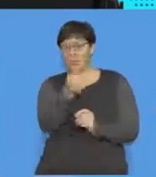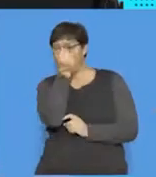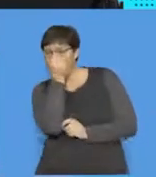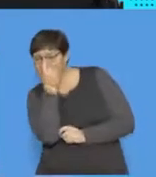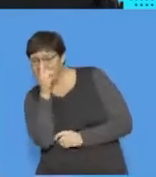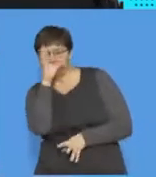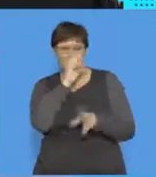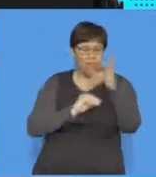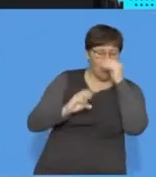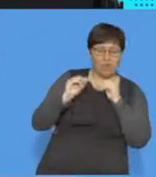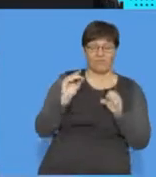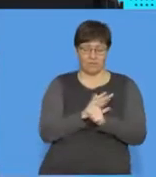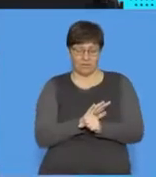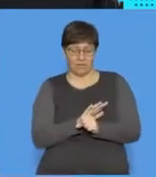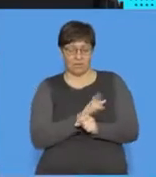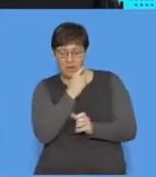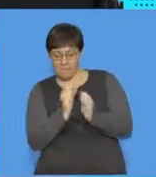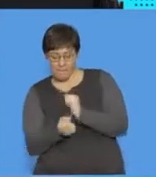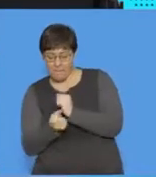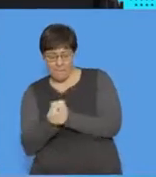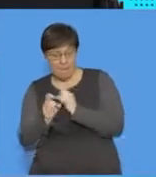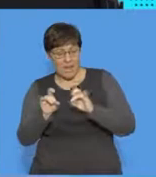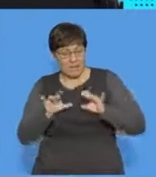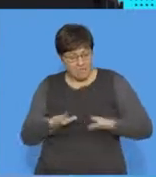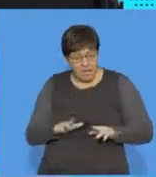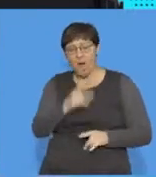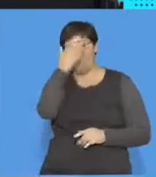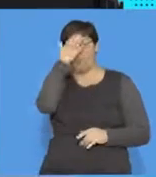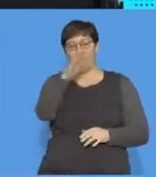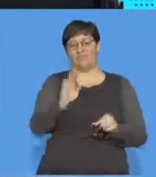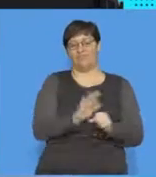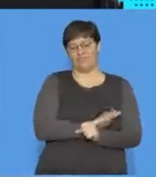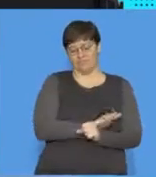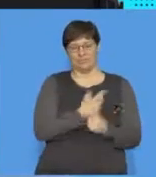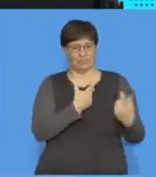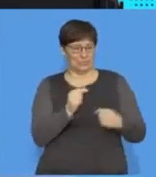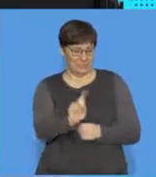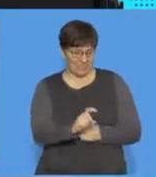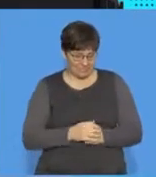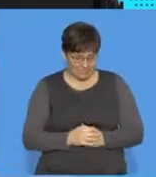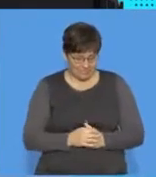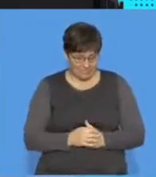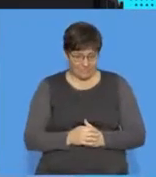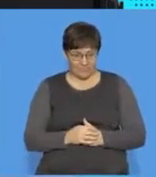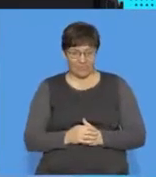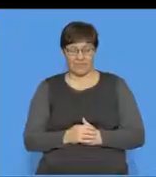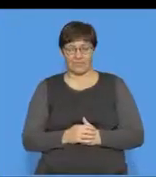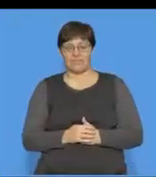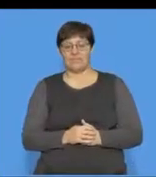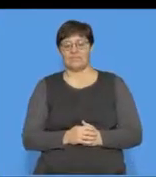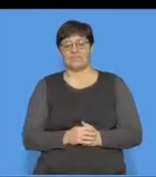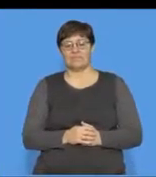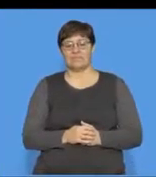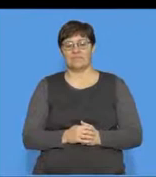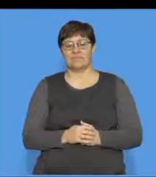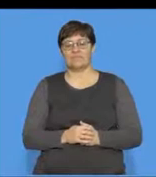them. When you see them pop up in exams, you know exactly what to do. Let's move on.